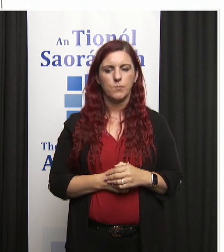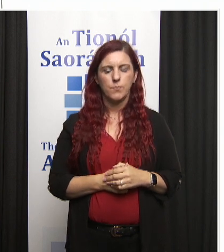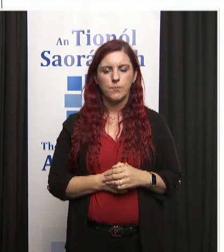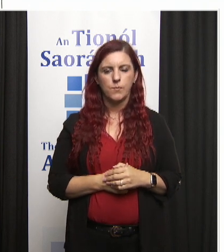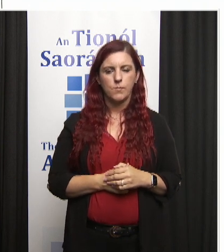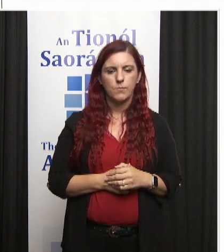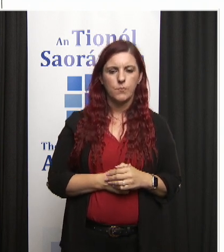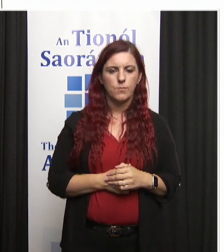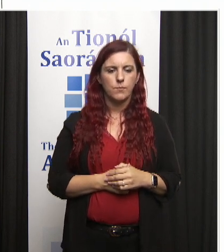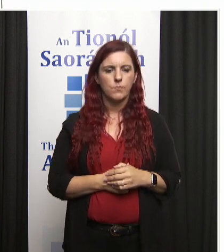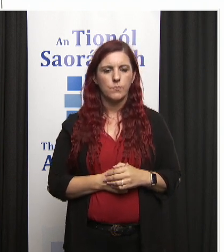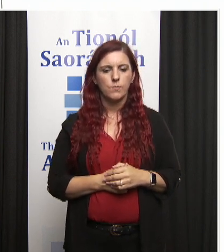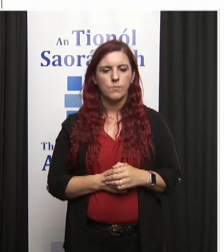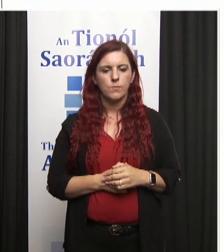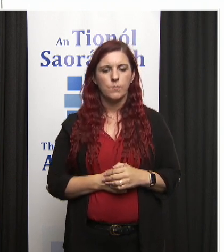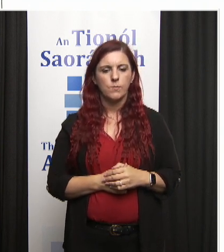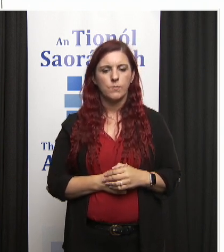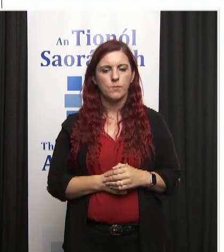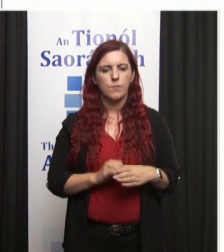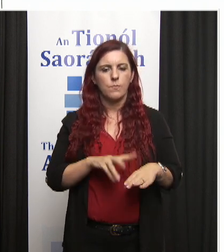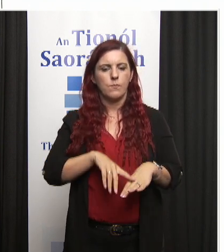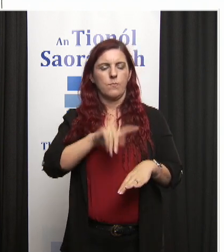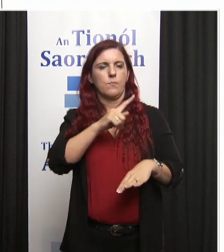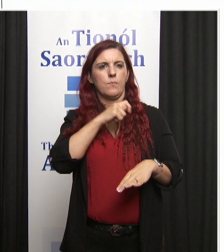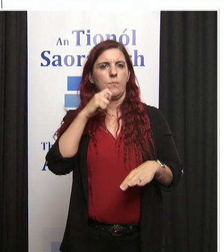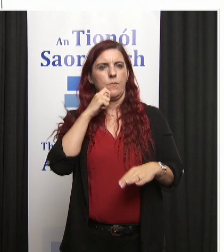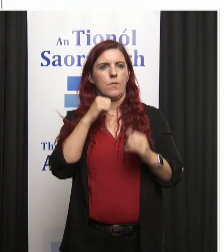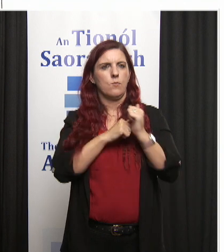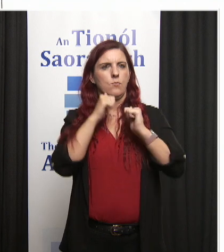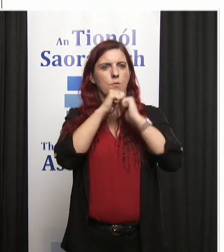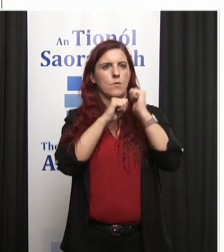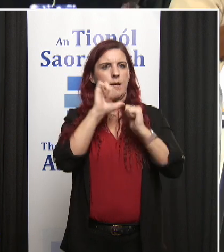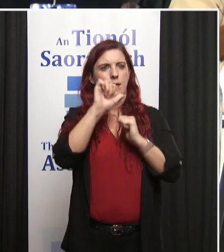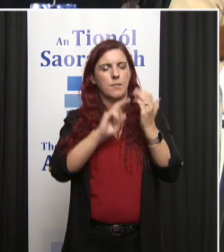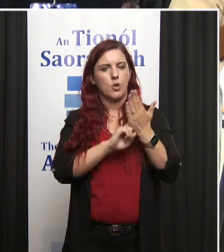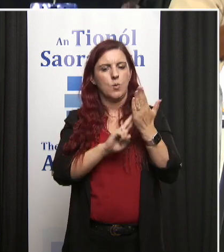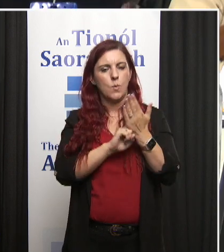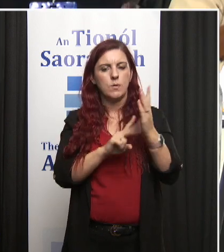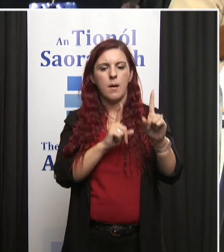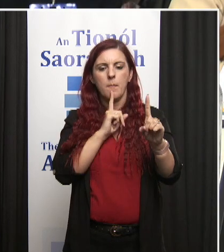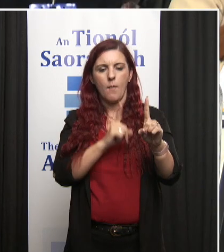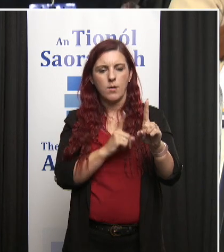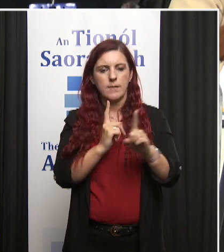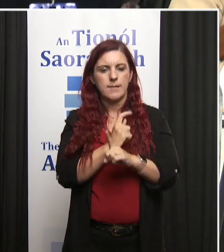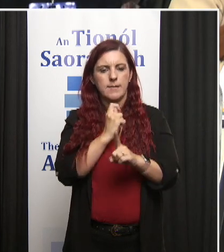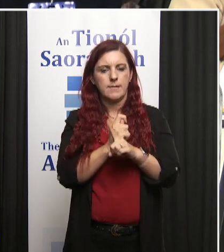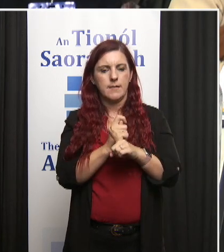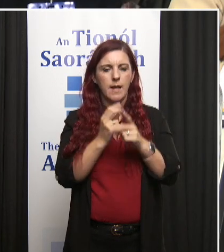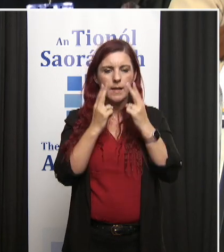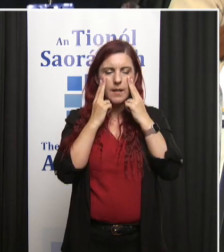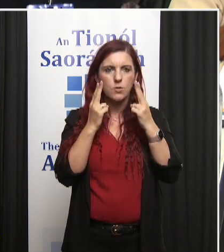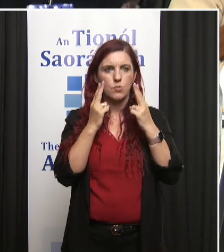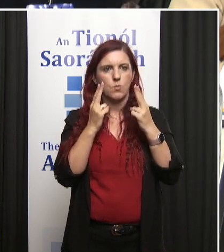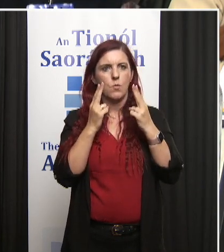So what we say that the majority of the table agreed that structure A should be used with the proviso that the strength and power of the Citizens' Assembly should